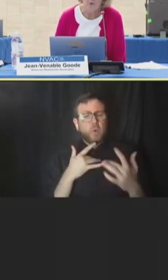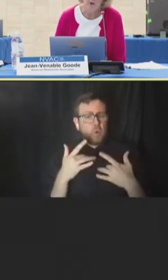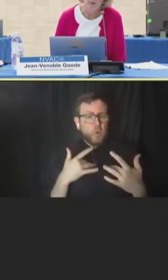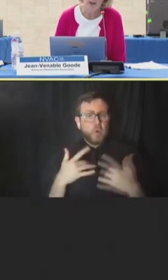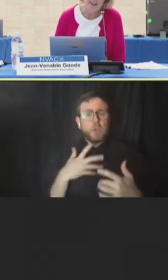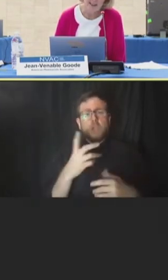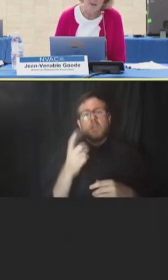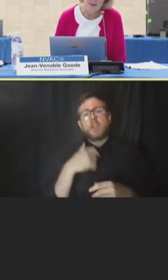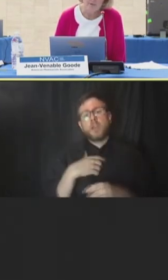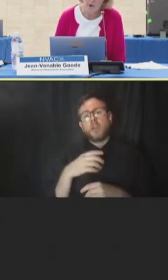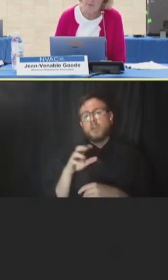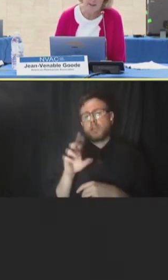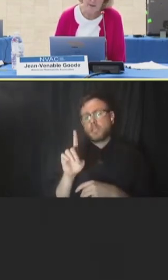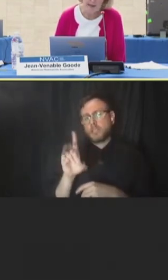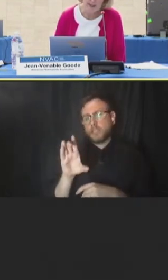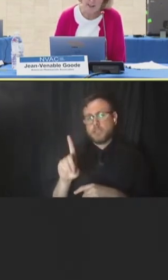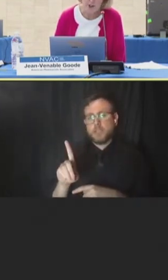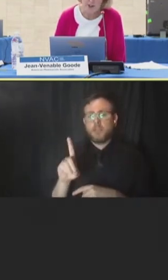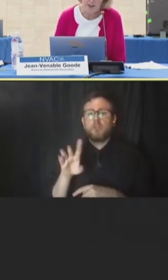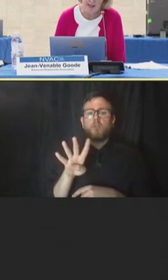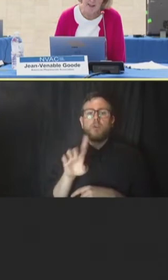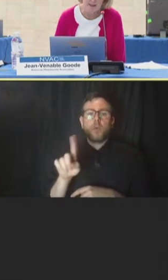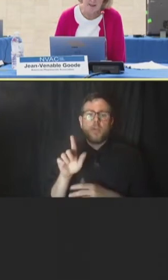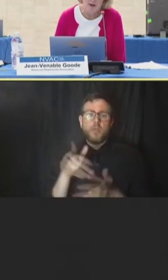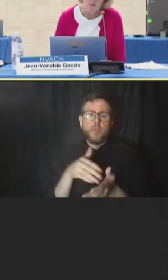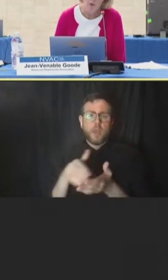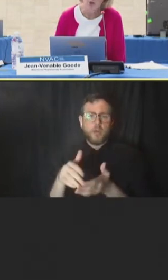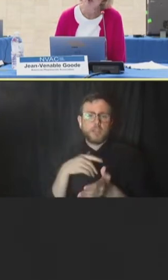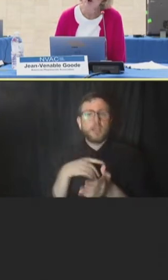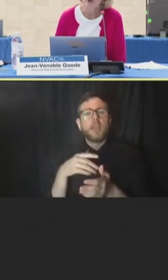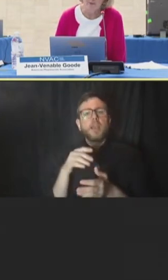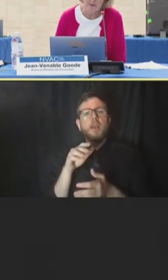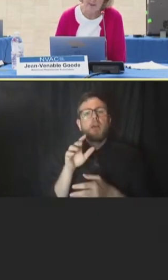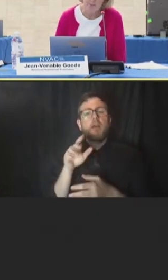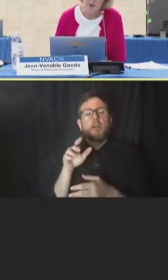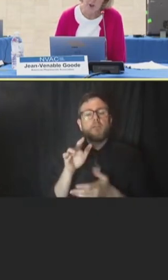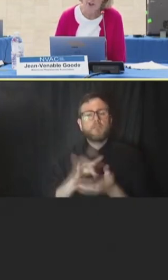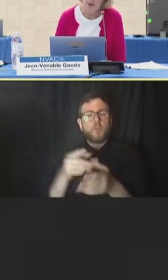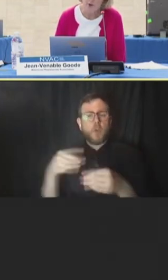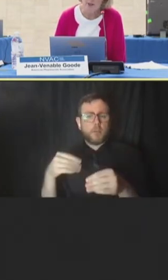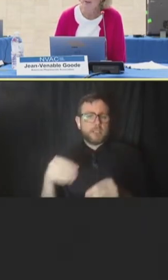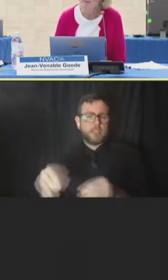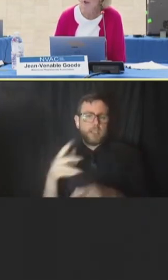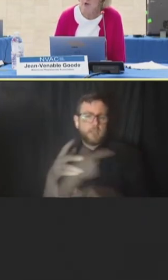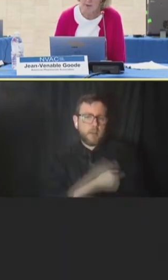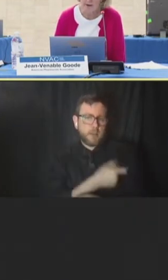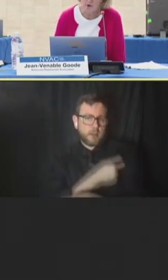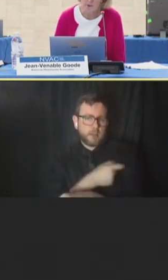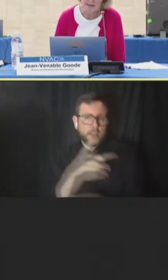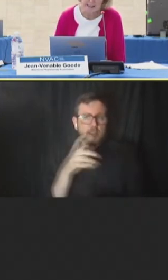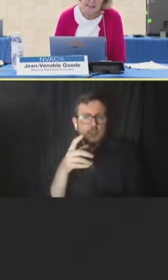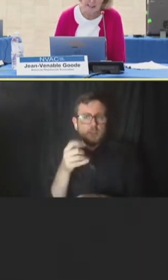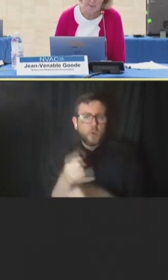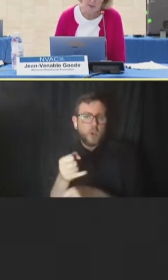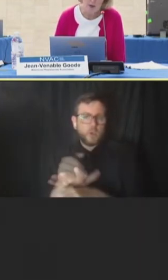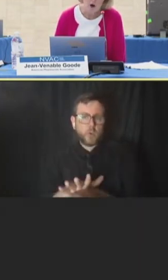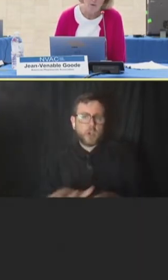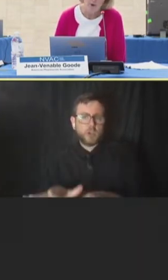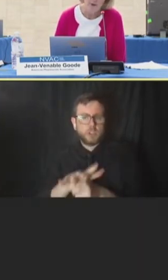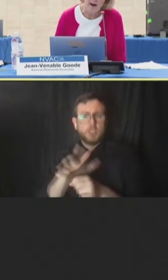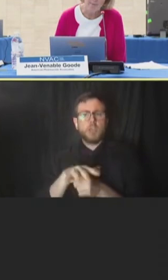are 41,000 pharmacy vaccination sites, more than 250 million doses administered by pharmacy